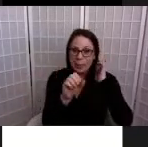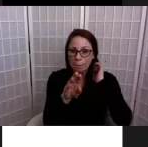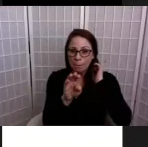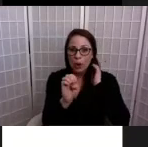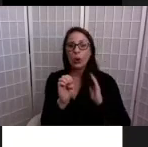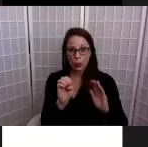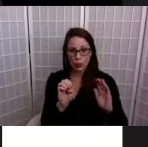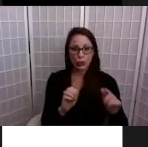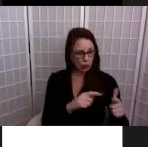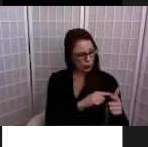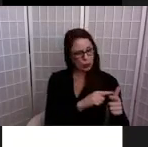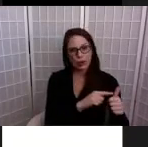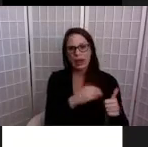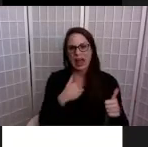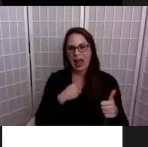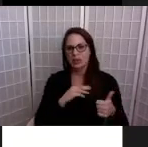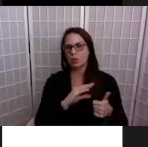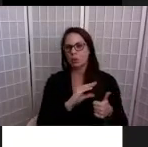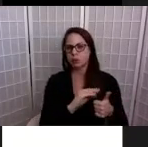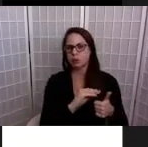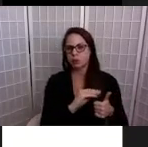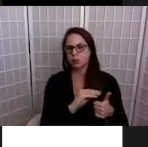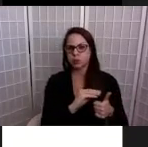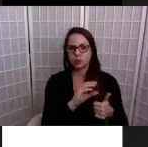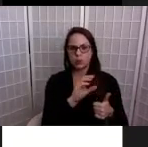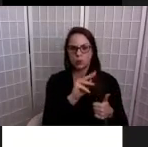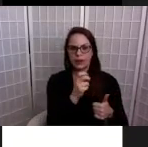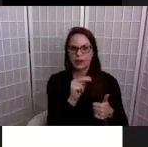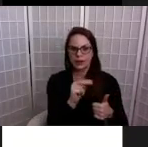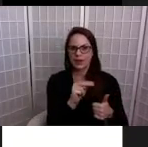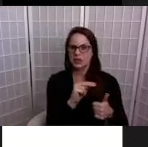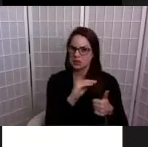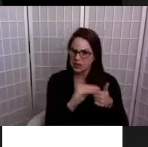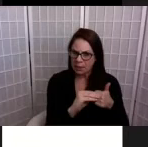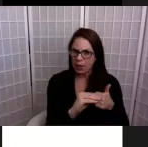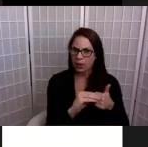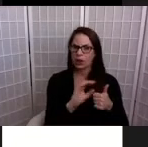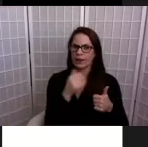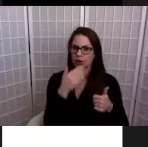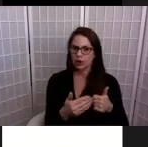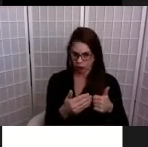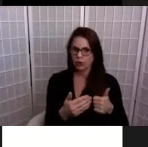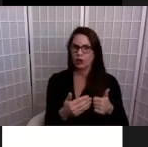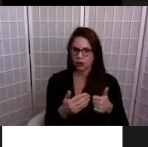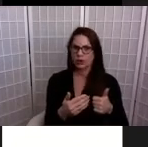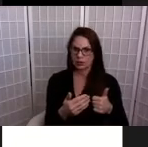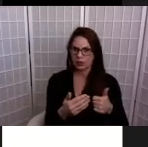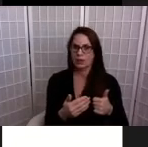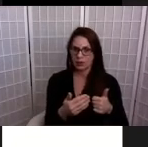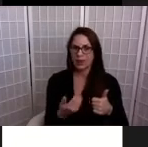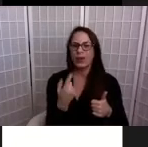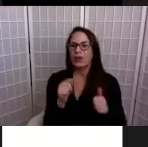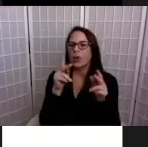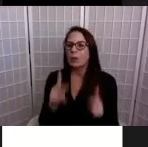here is a cushion of tendon, and it's stabilized. And this is a good operation for the person who has